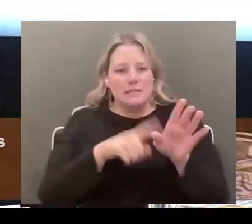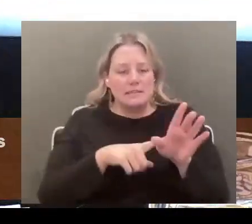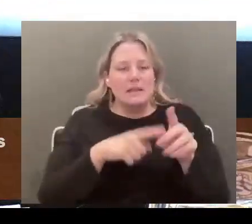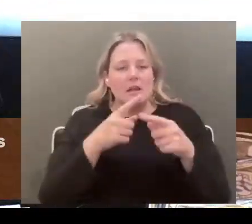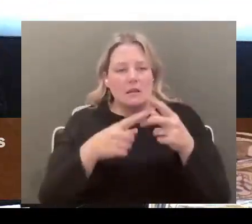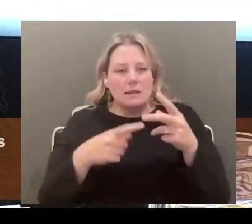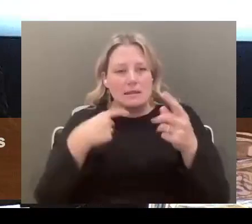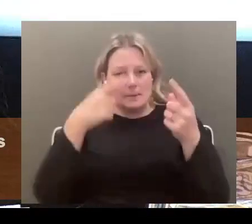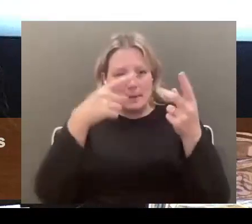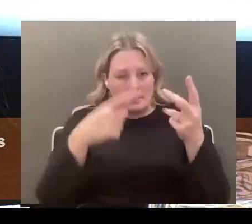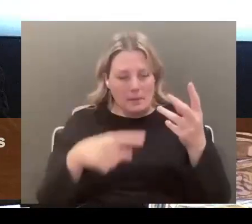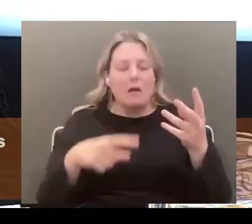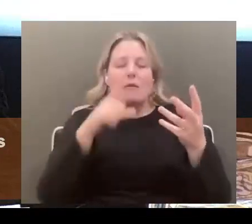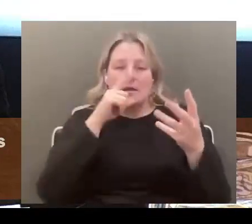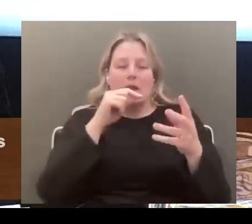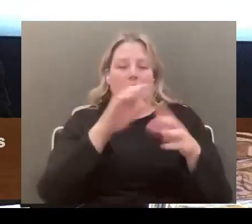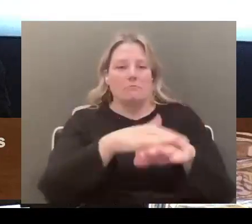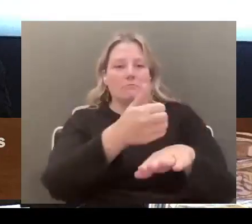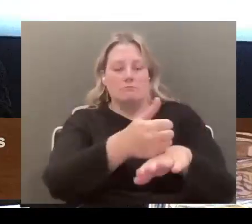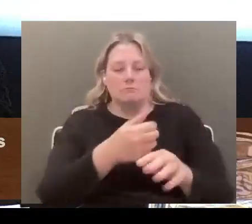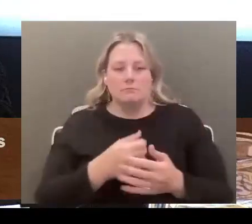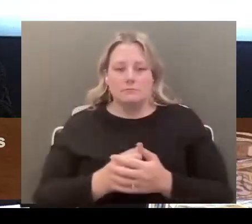satisfied. Hence, there are